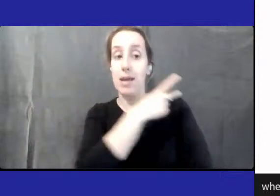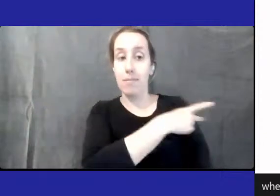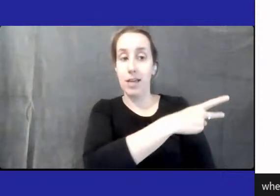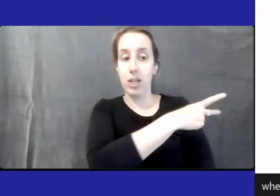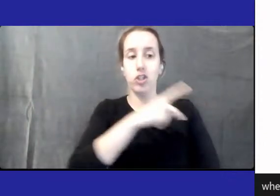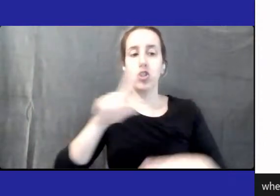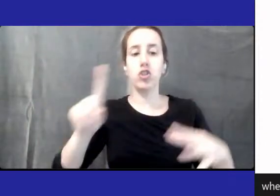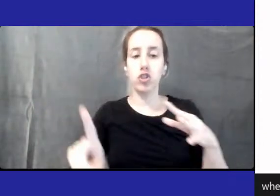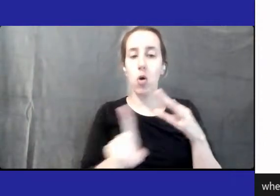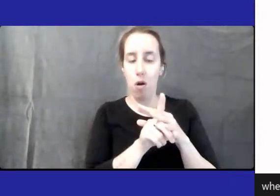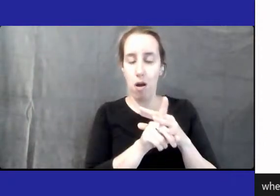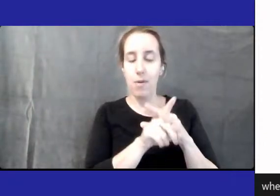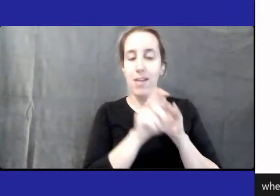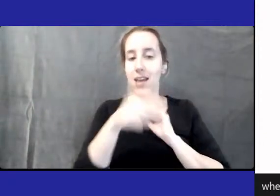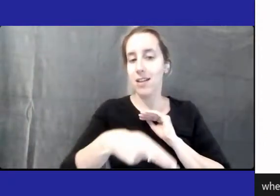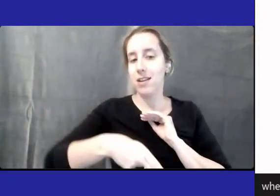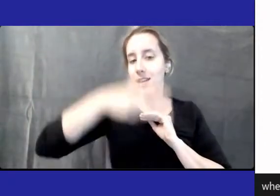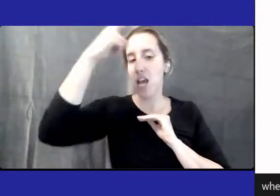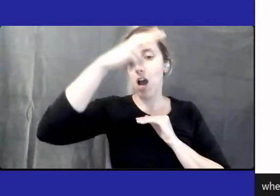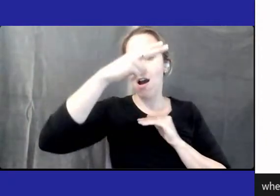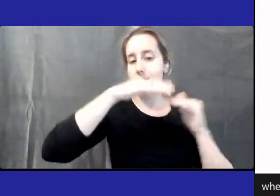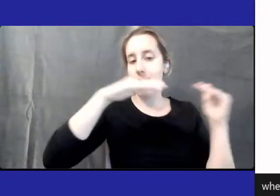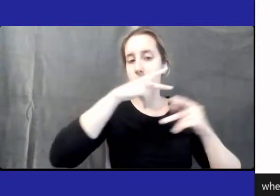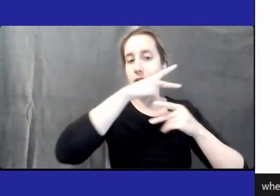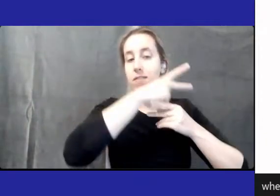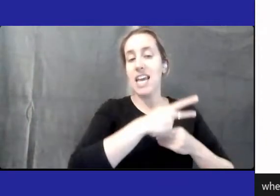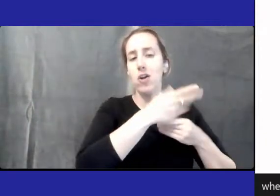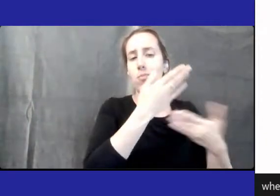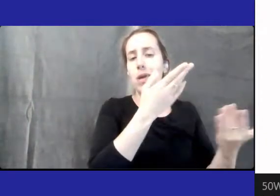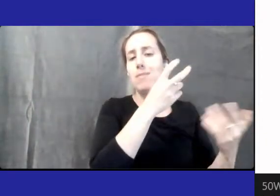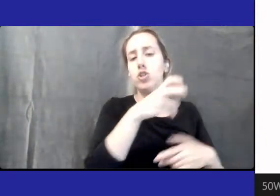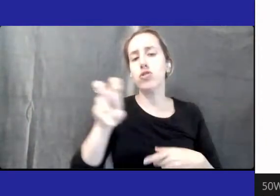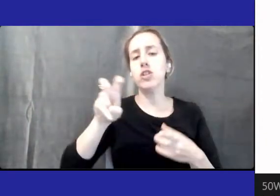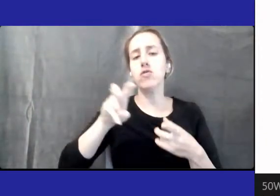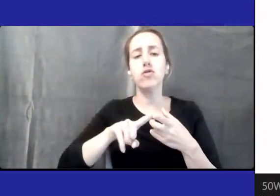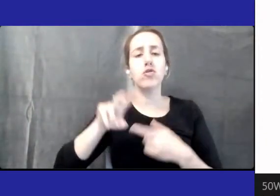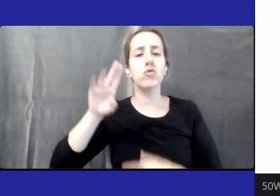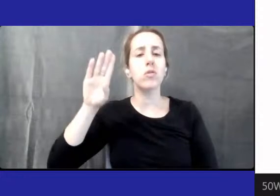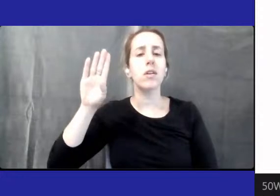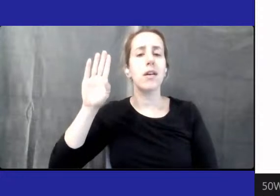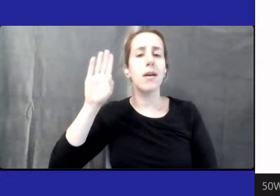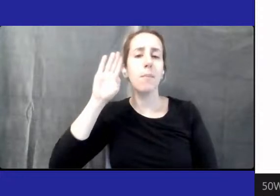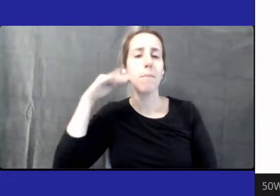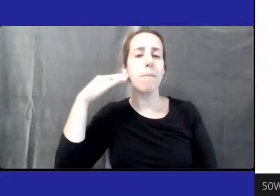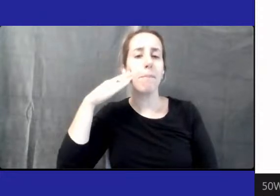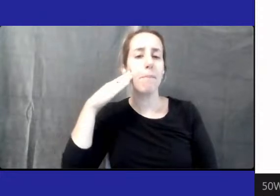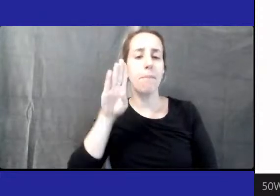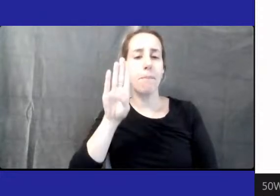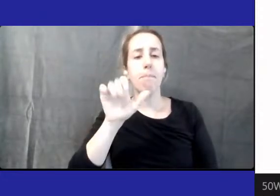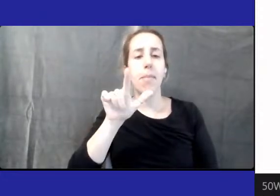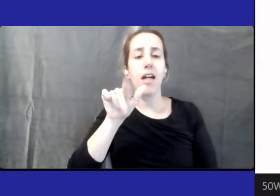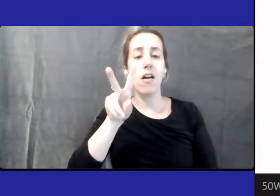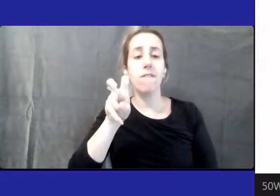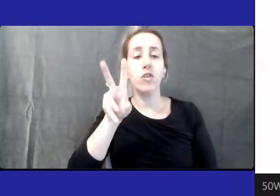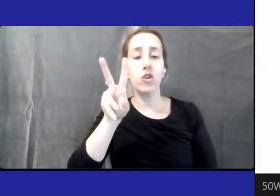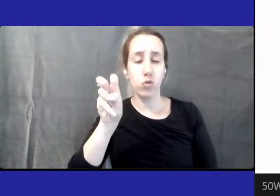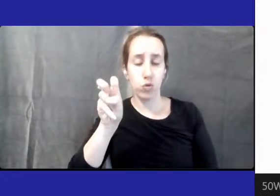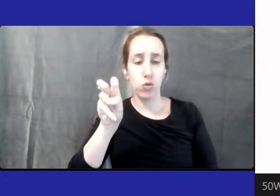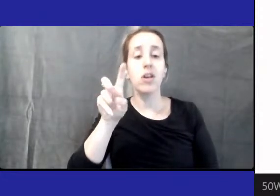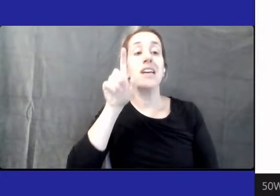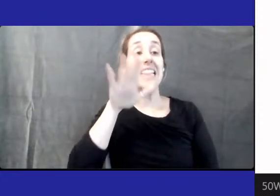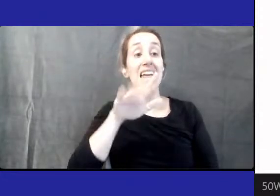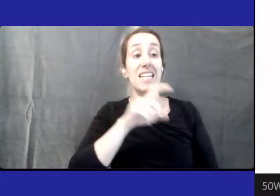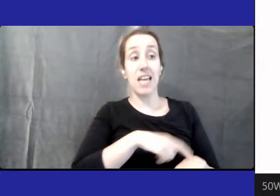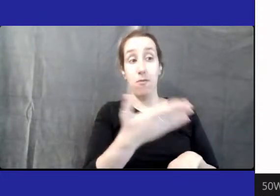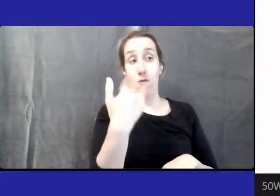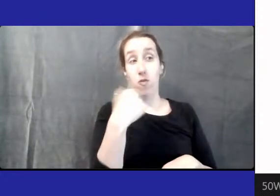may be transferred to Bellevue. That time has went from around 120 minutes to about 60 minutes, so